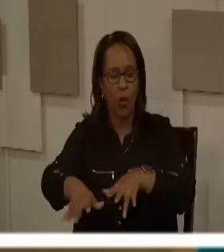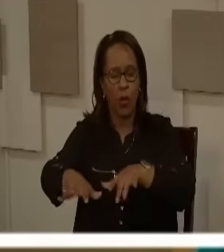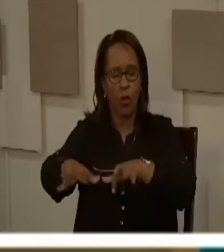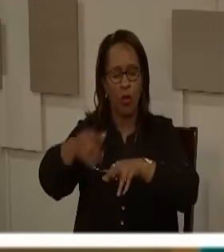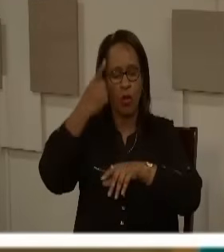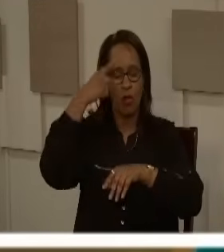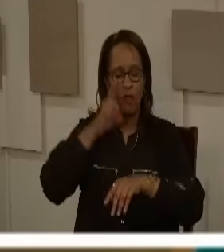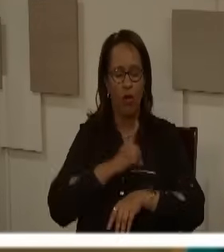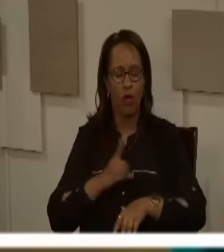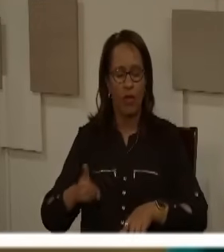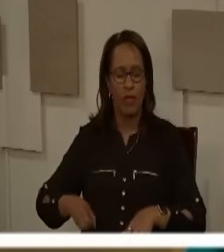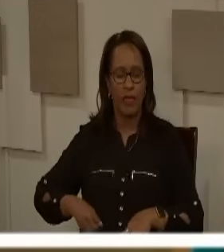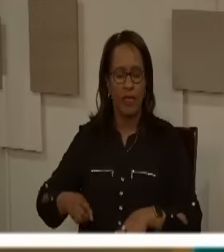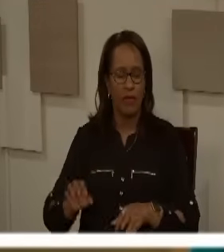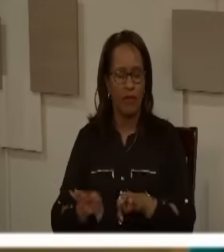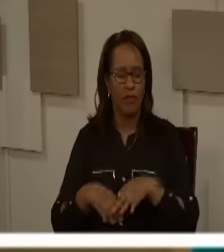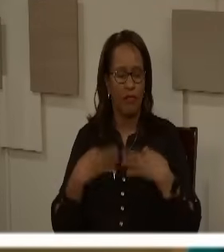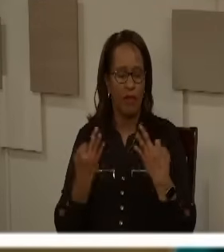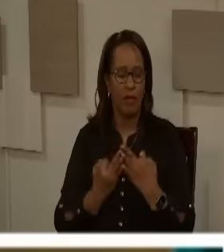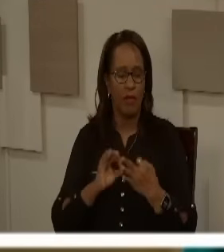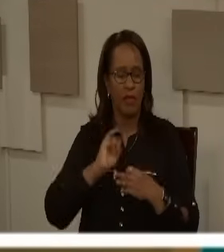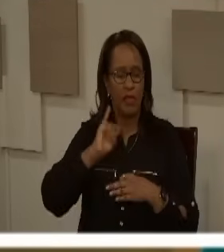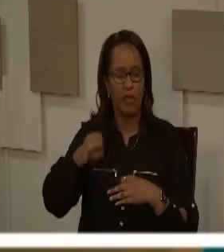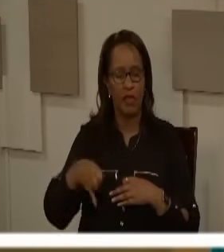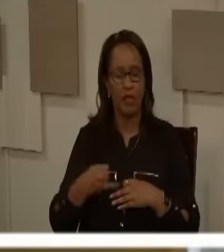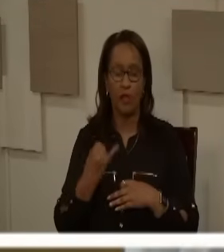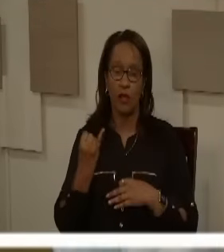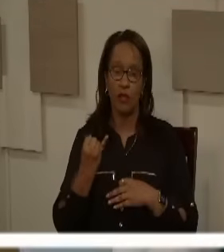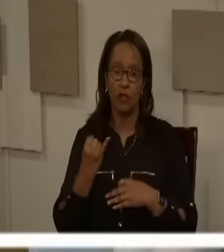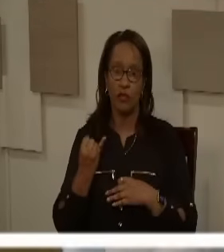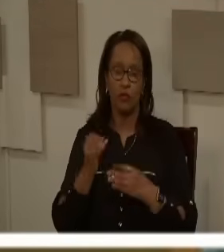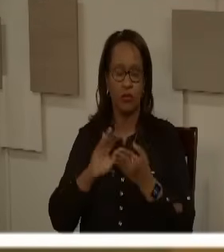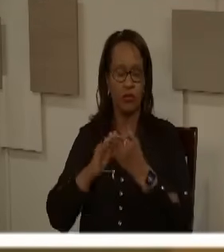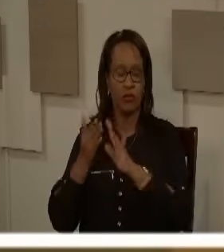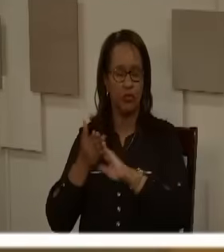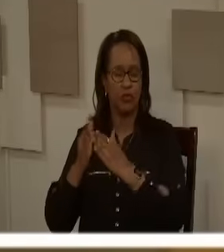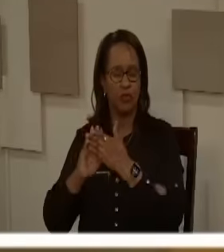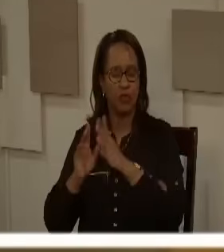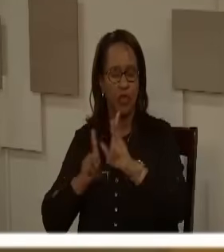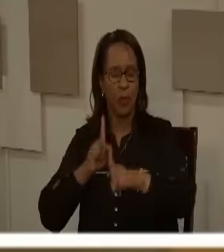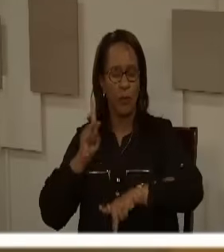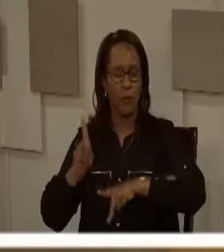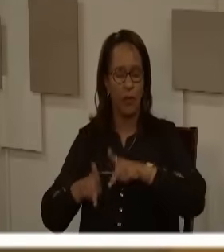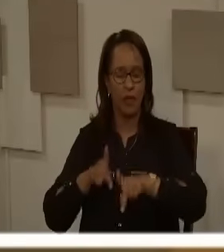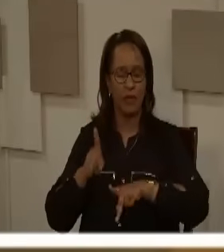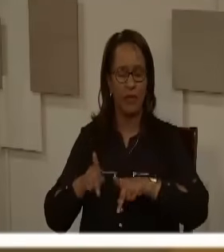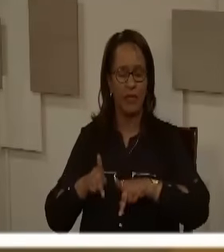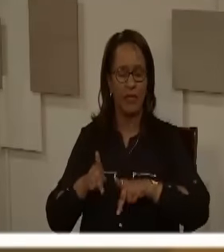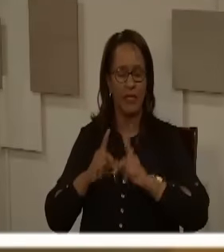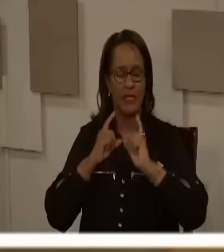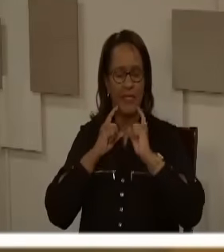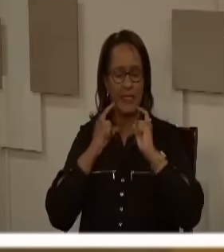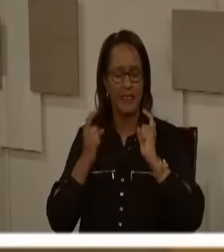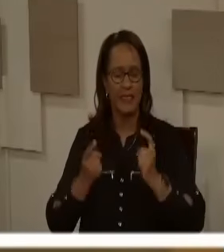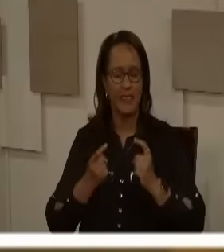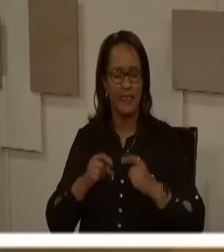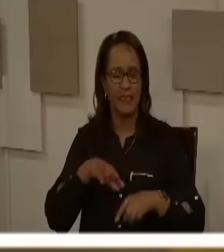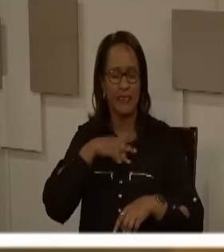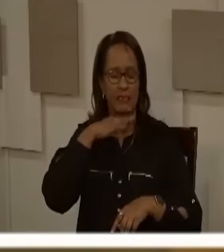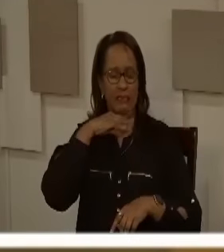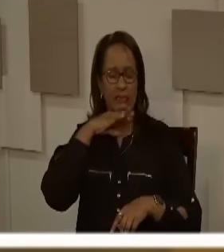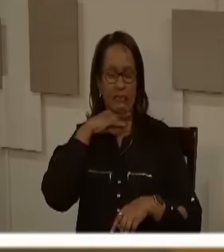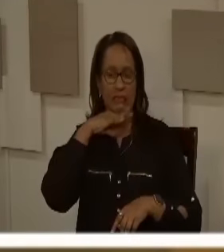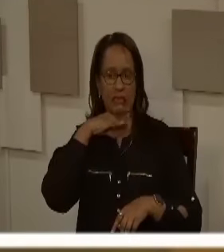pierced his side, blood and water flowed, which we know to be the sacramental life of the